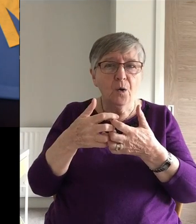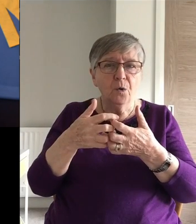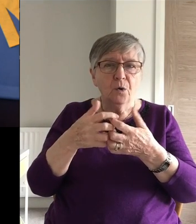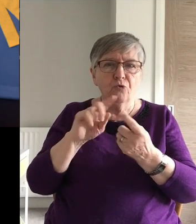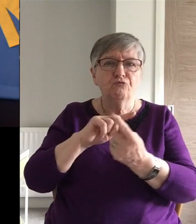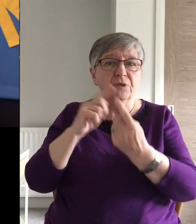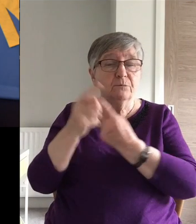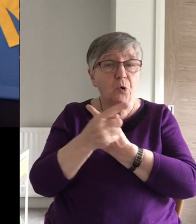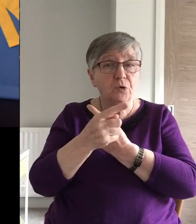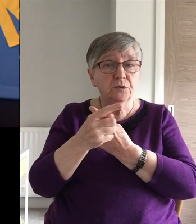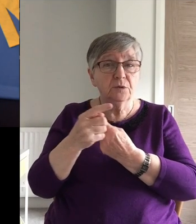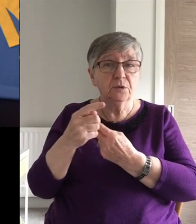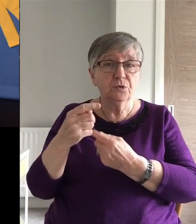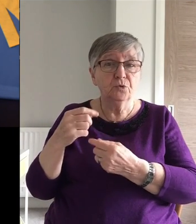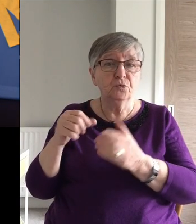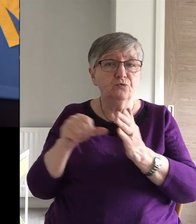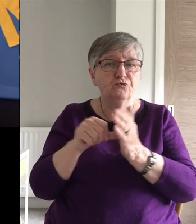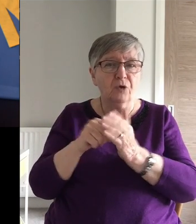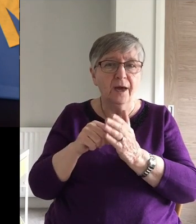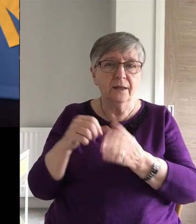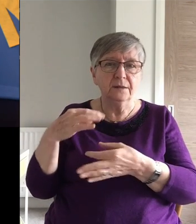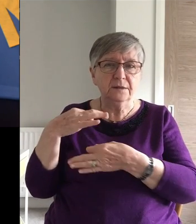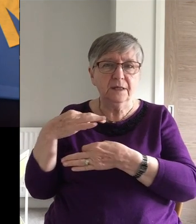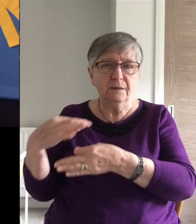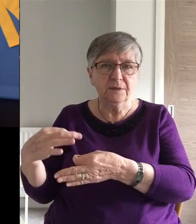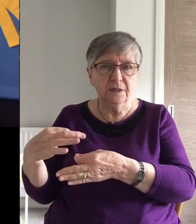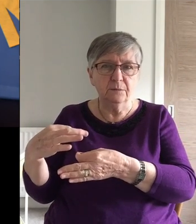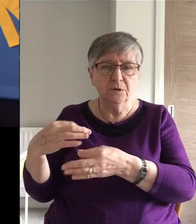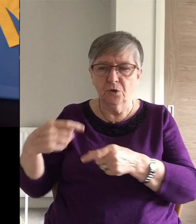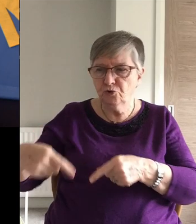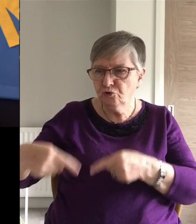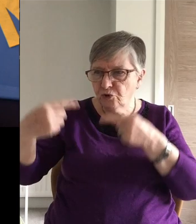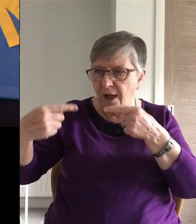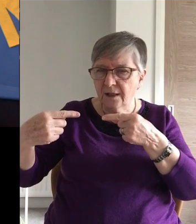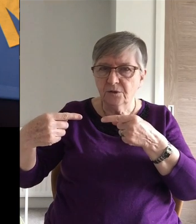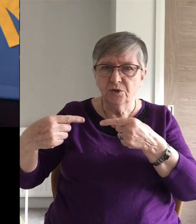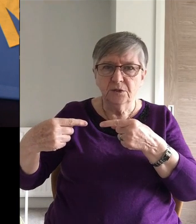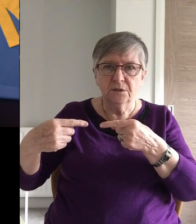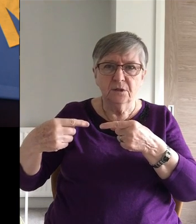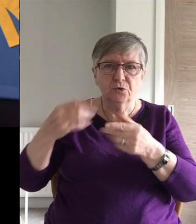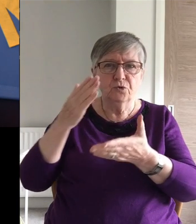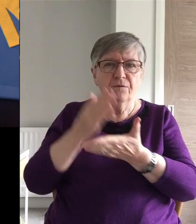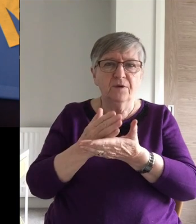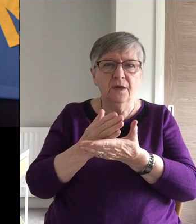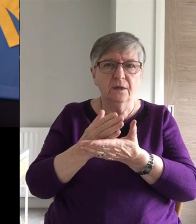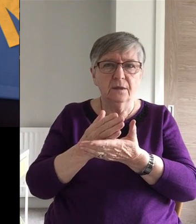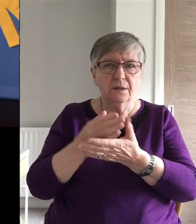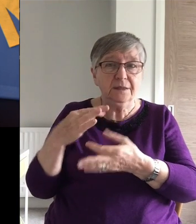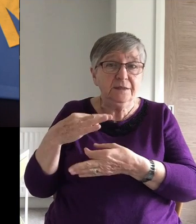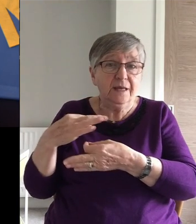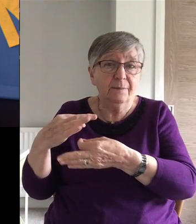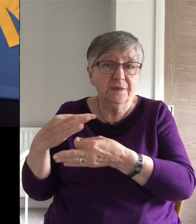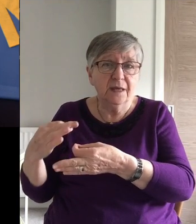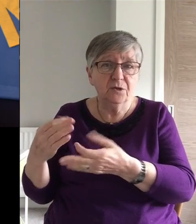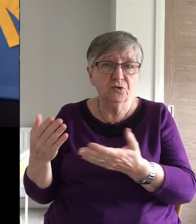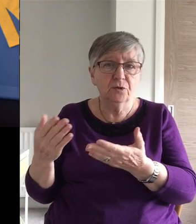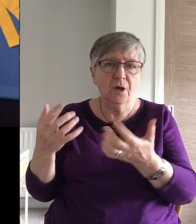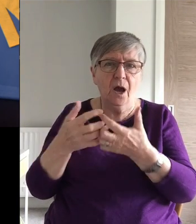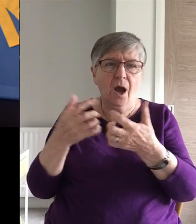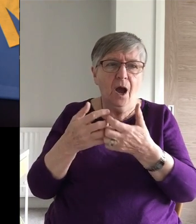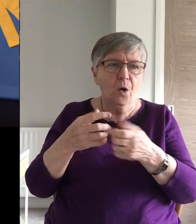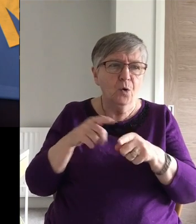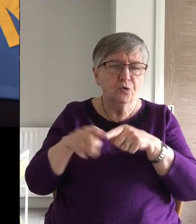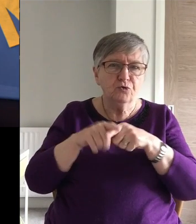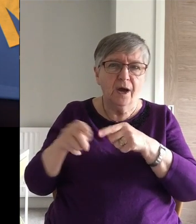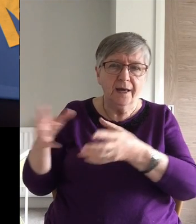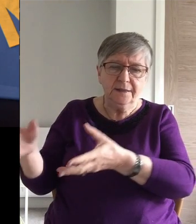we respond to trials and temptations, how we deal with challenges and oppositions to faith, how we face up to temptation, how we